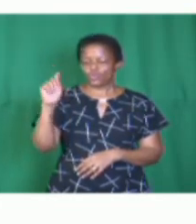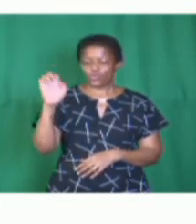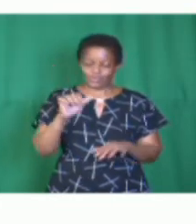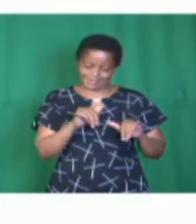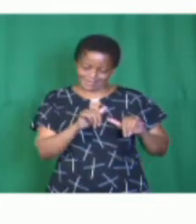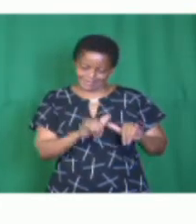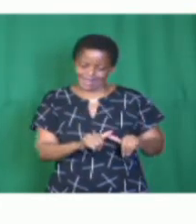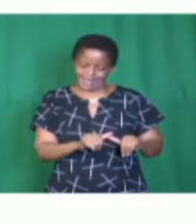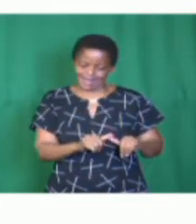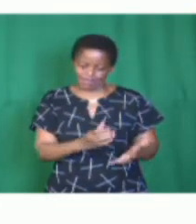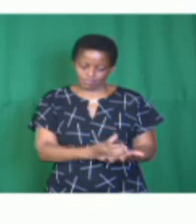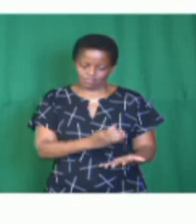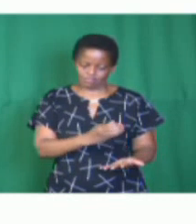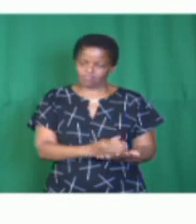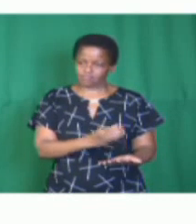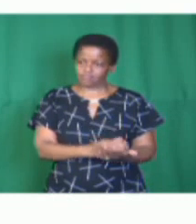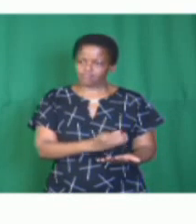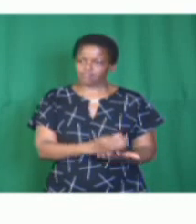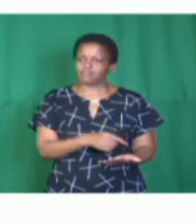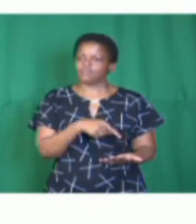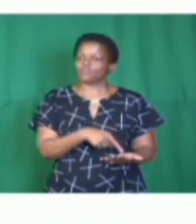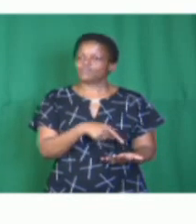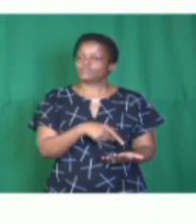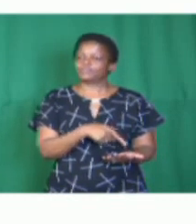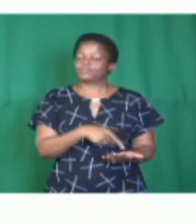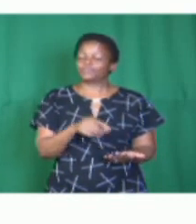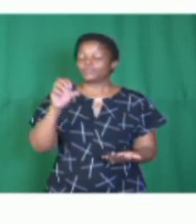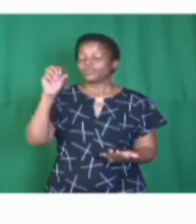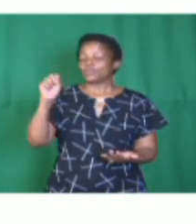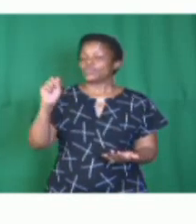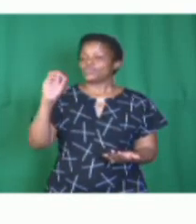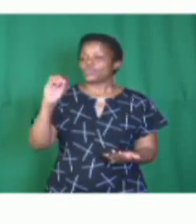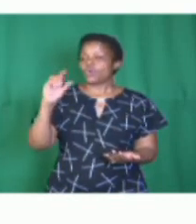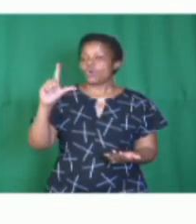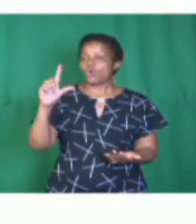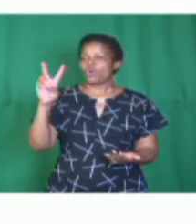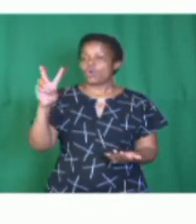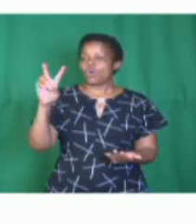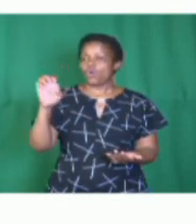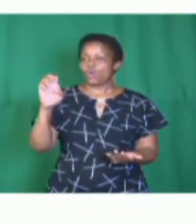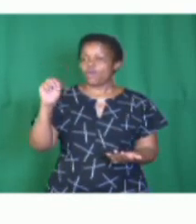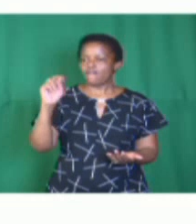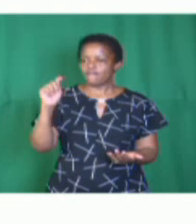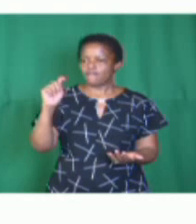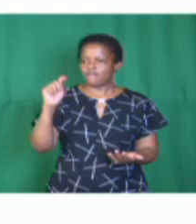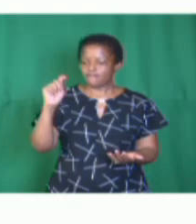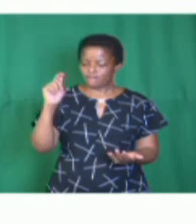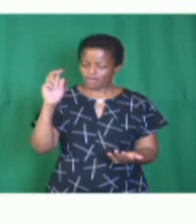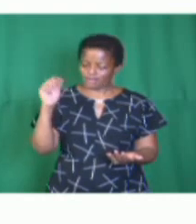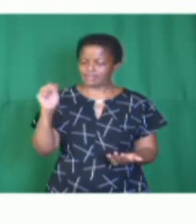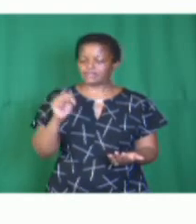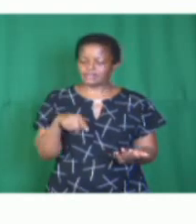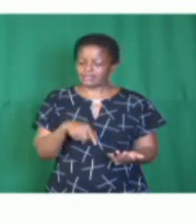the residue, whilst the solvent is collected in the collecting flask, and